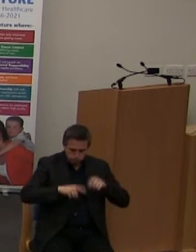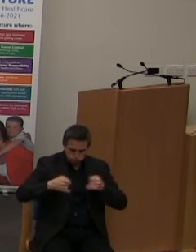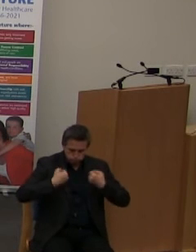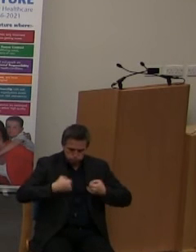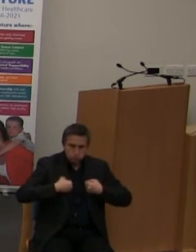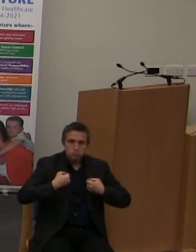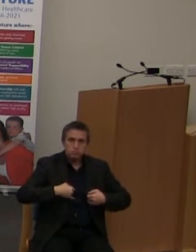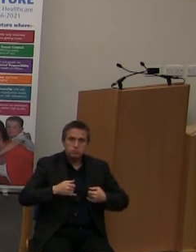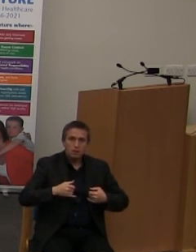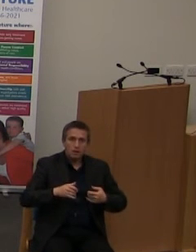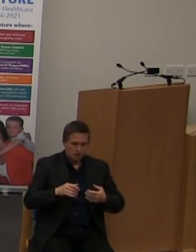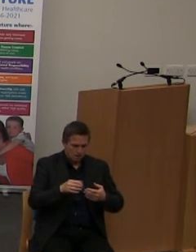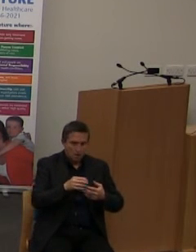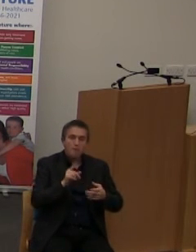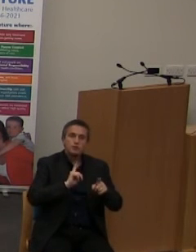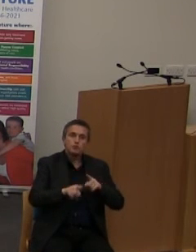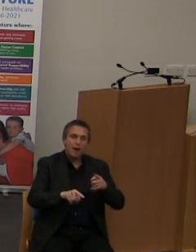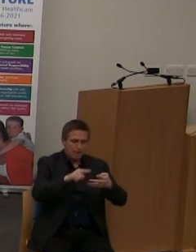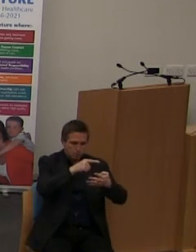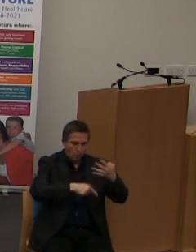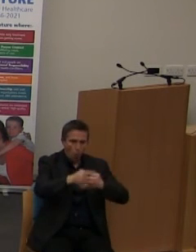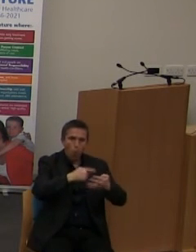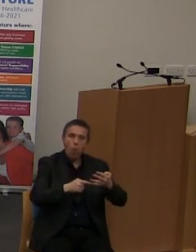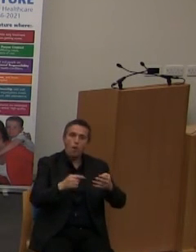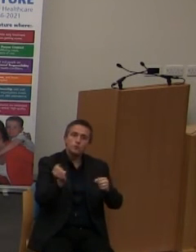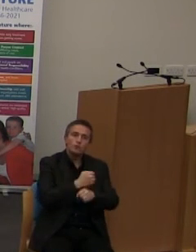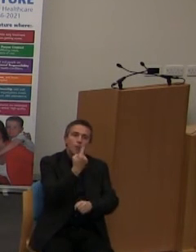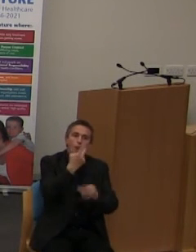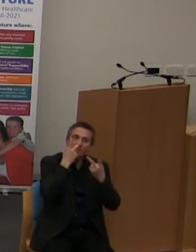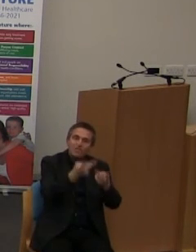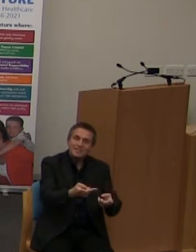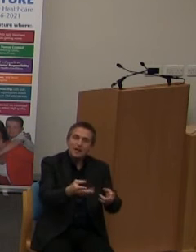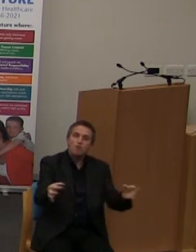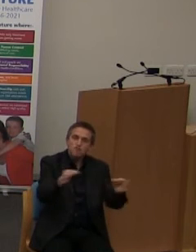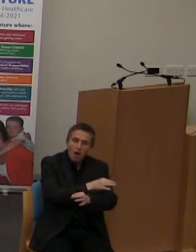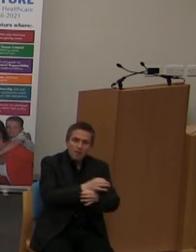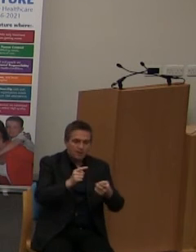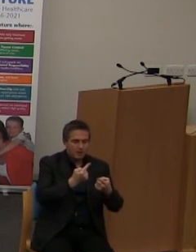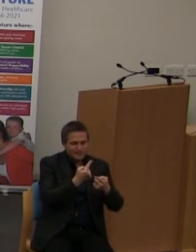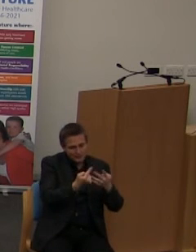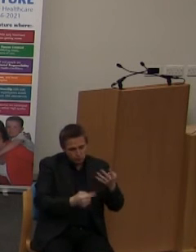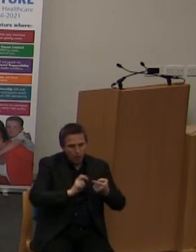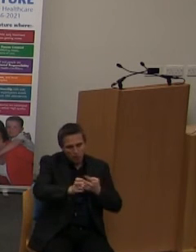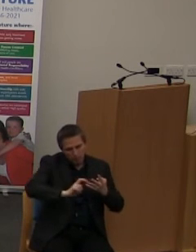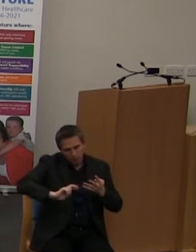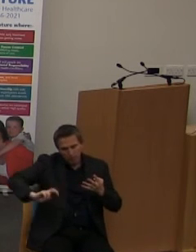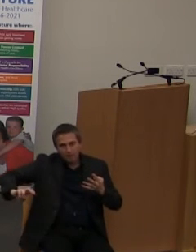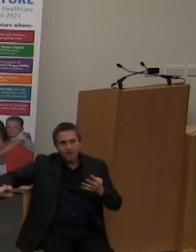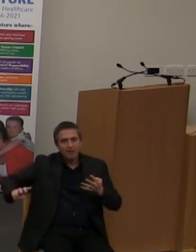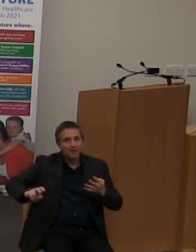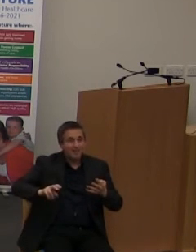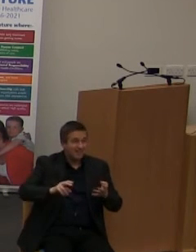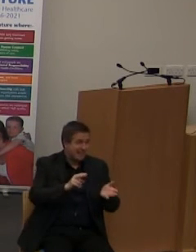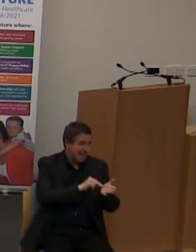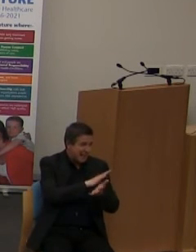clinics that can deal with several conditions at once, so that the number of visits is actually reduced. When you see the volume of activity that the health service